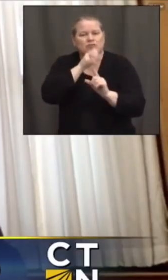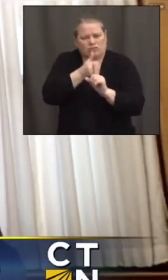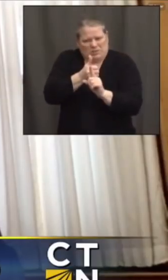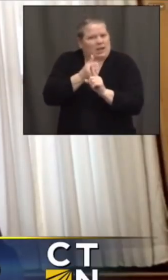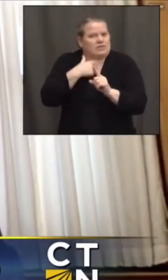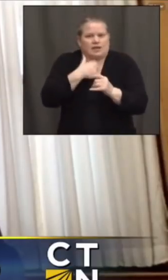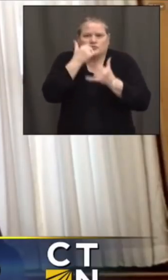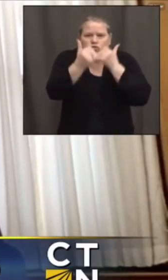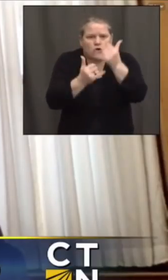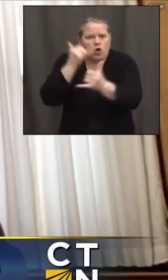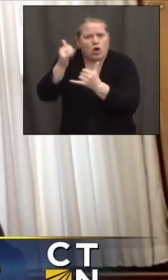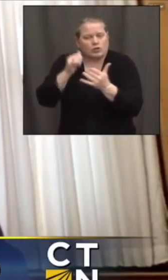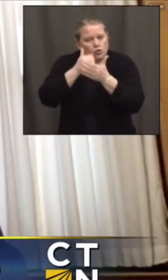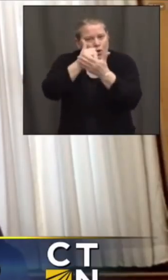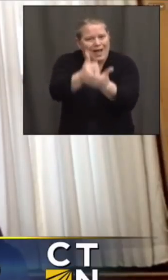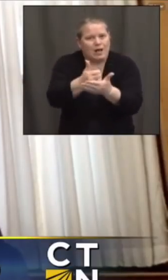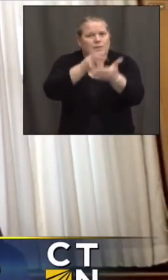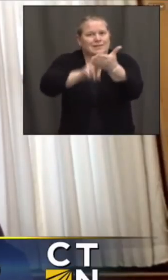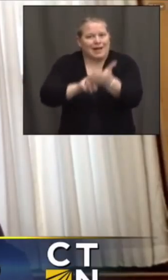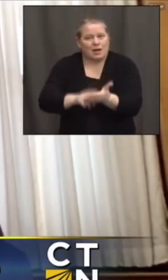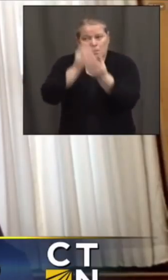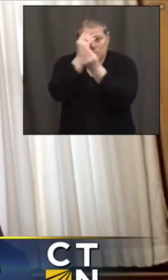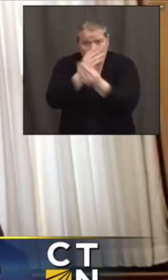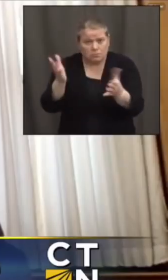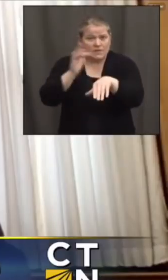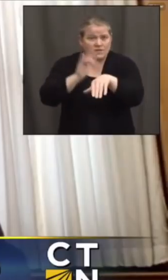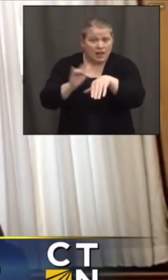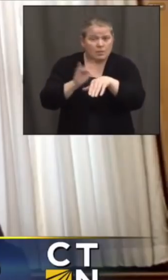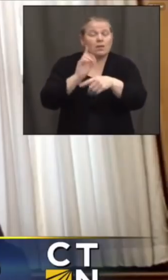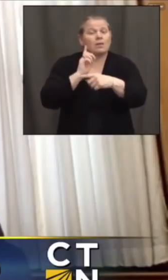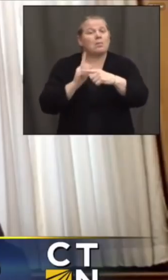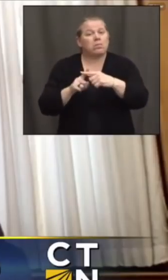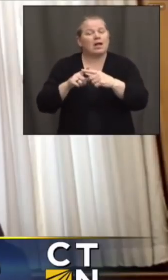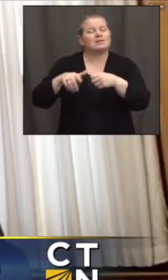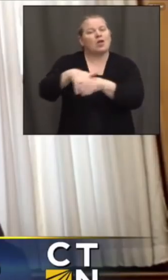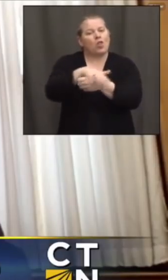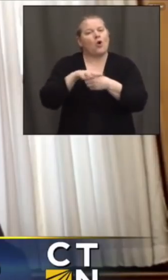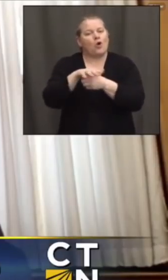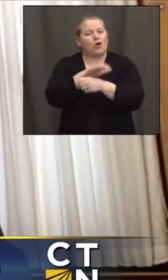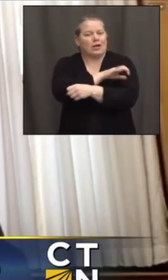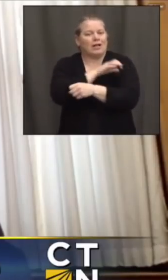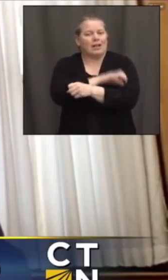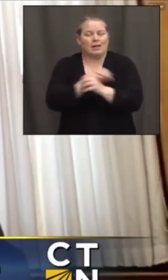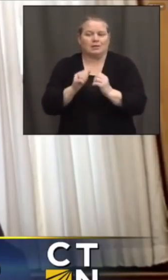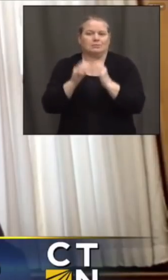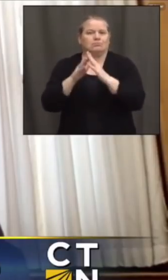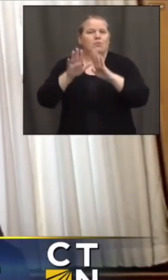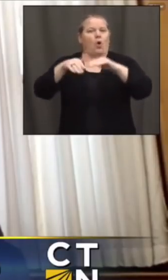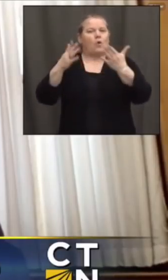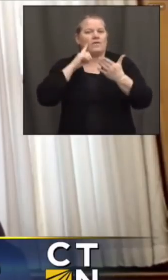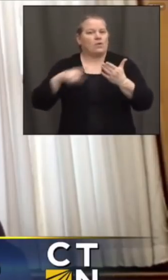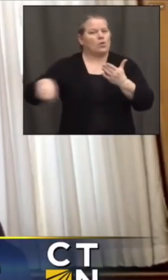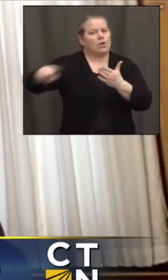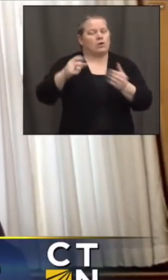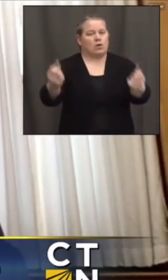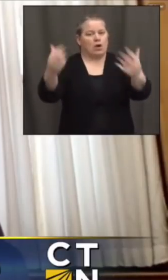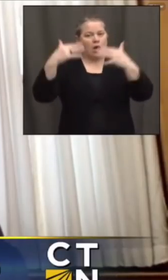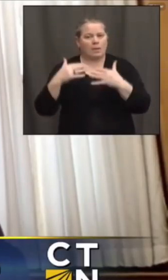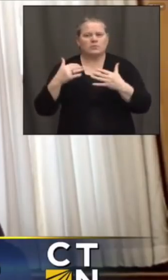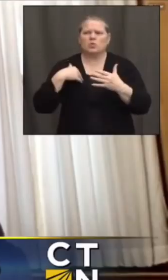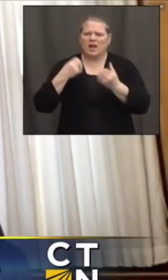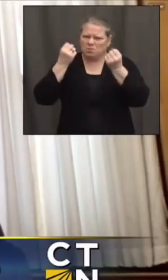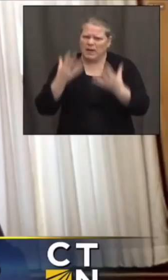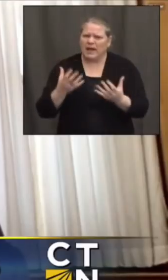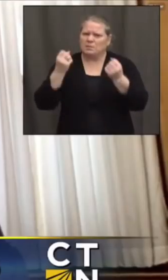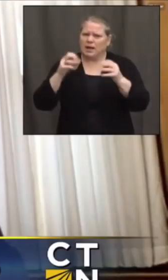of what opportunities are available and holding local clinics as well. So it's a very wide-ranging net of providers who are taking a very active role